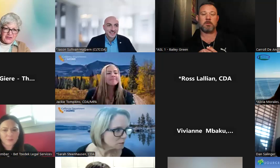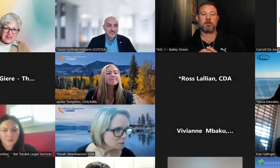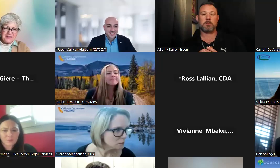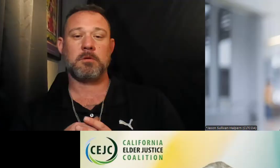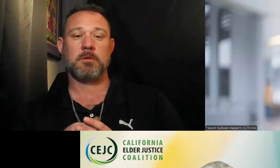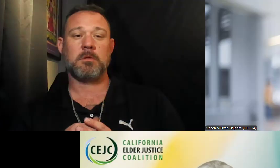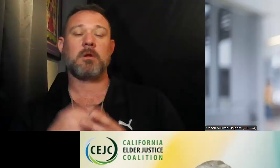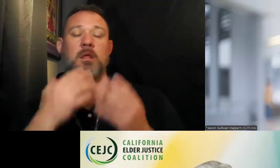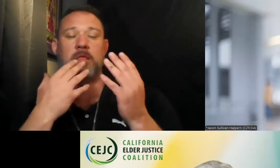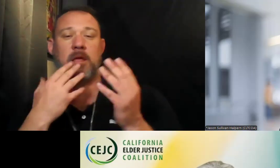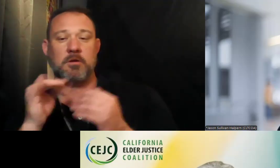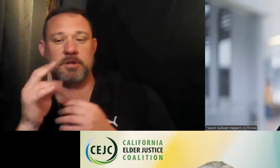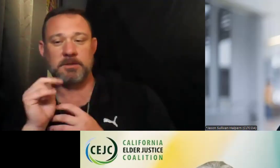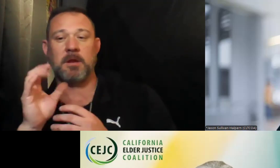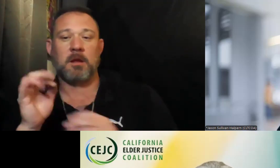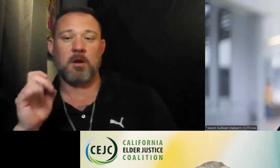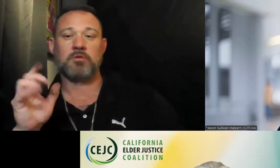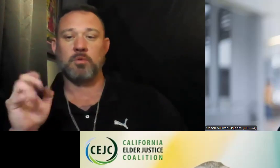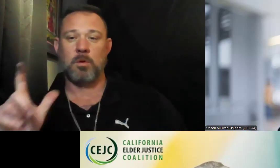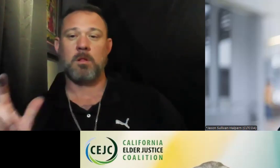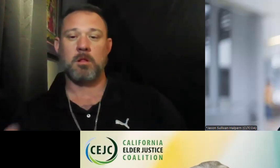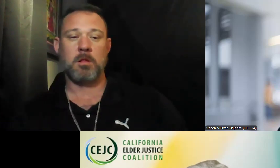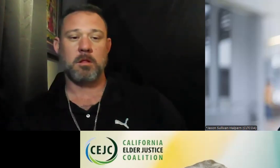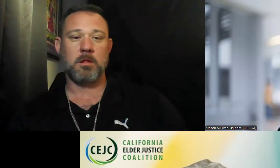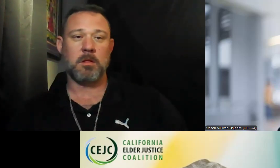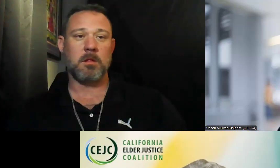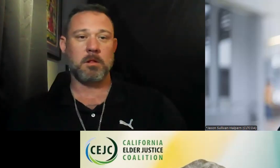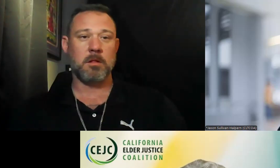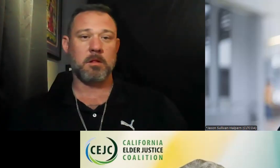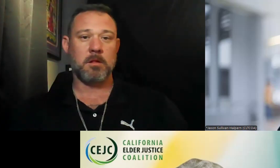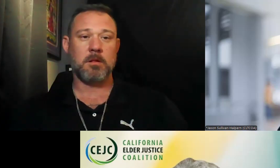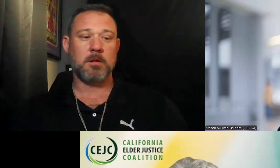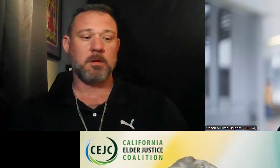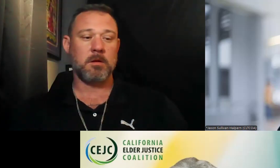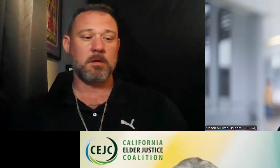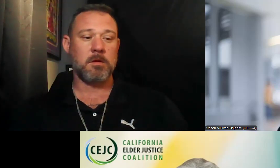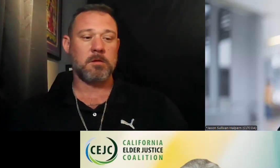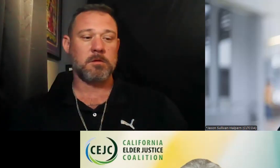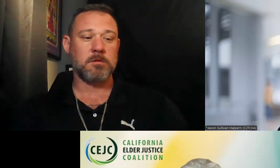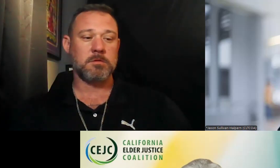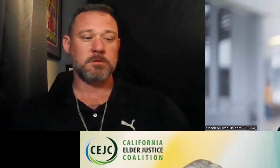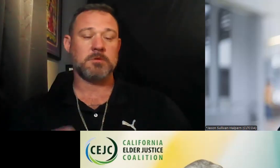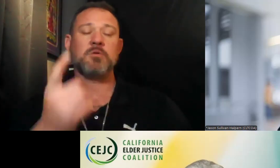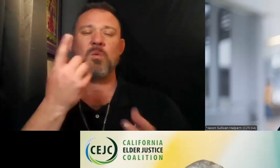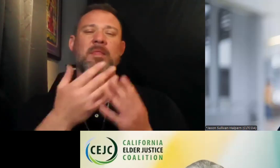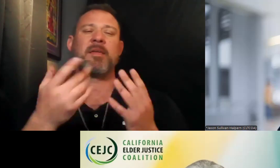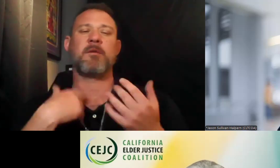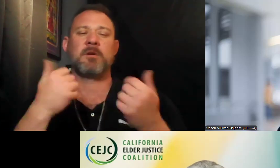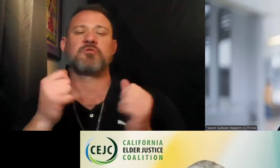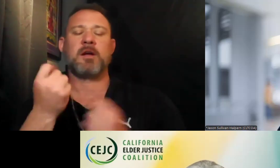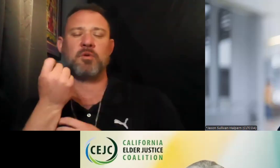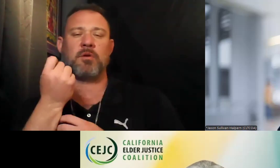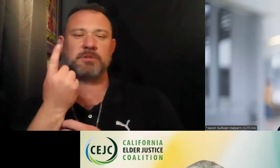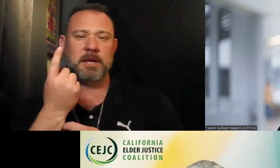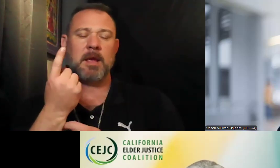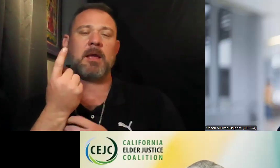Thank you, Jason. Carol Sewell. One of the issues that we've been trying to understand